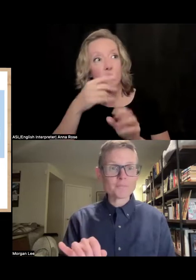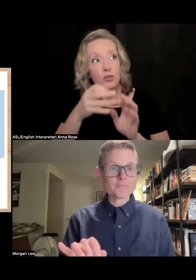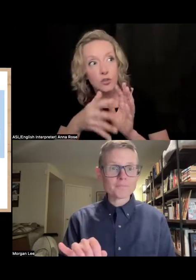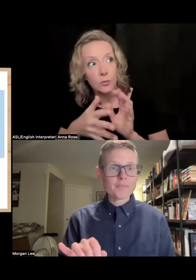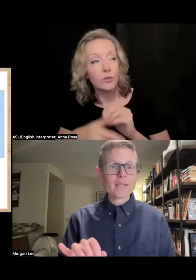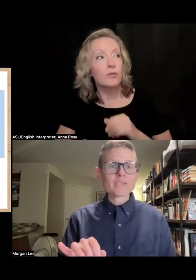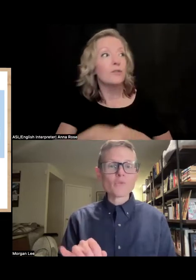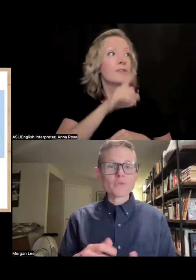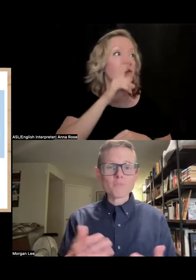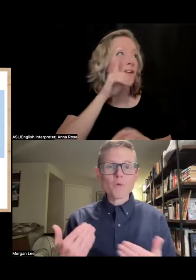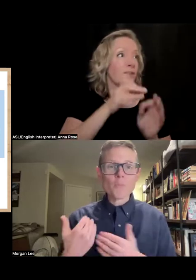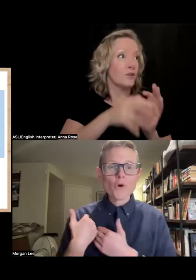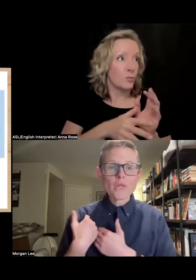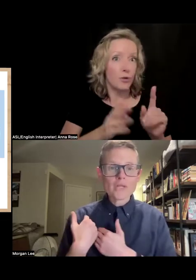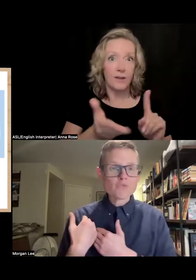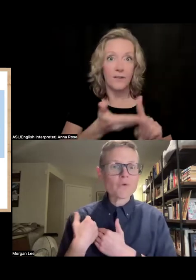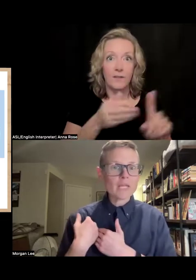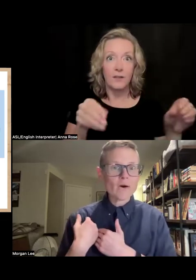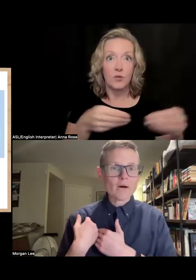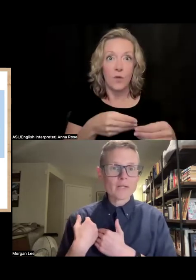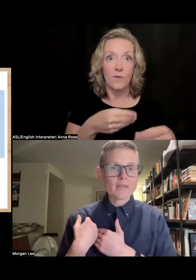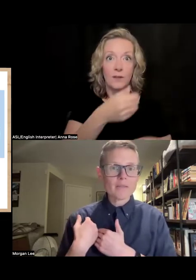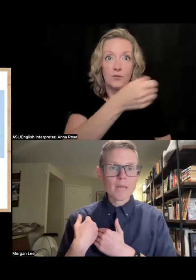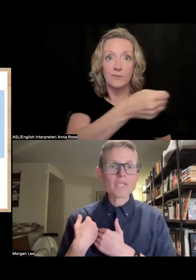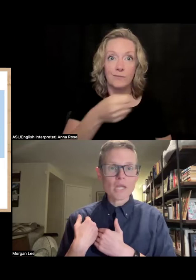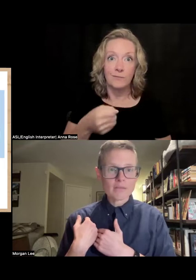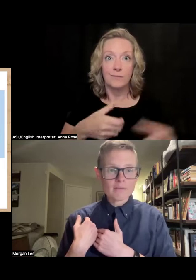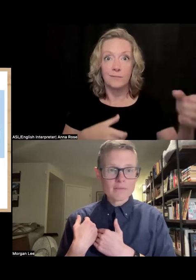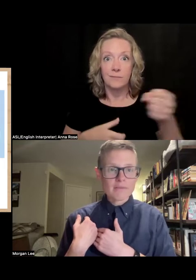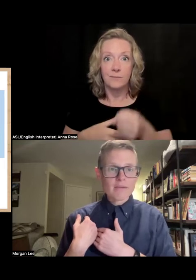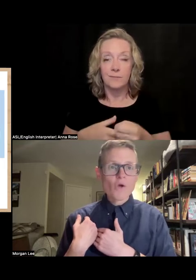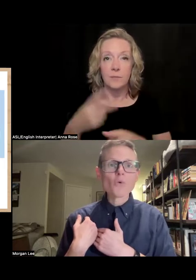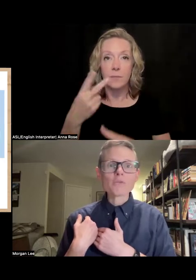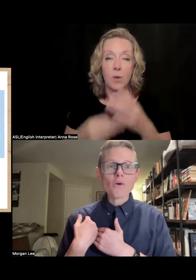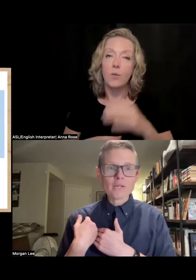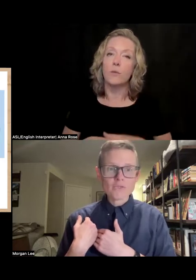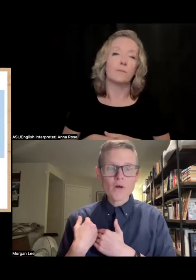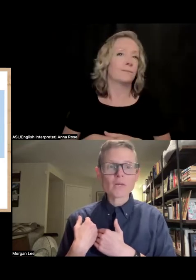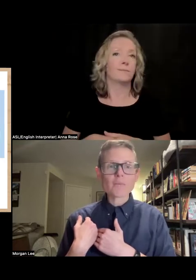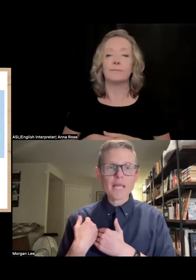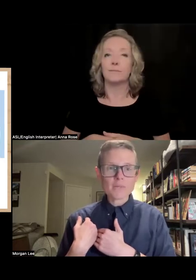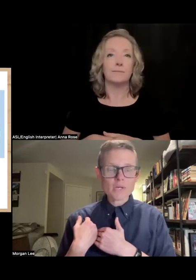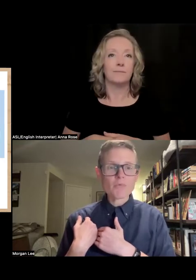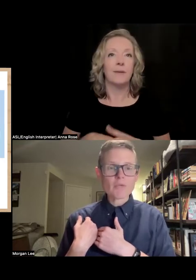interpreter. So the burden is really on the patient who is already struggling with language